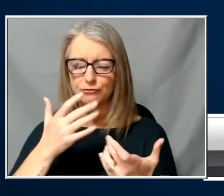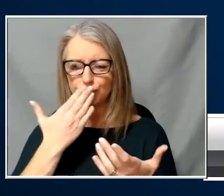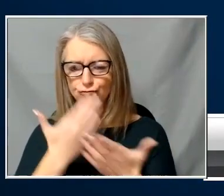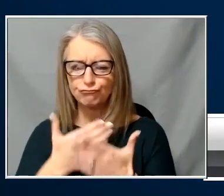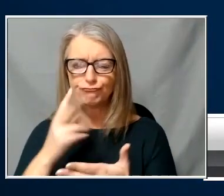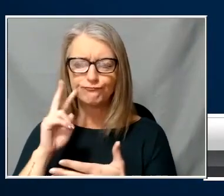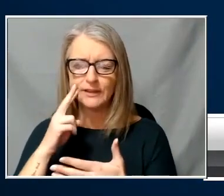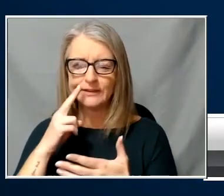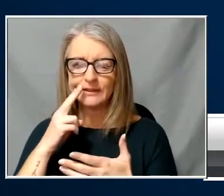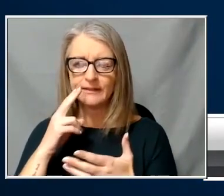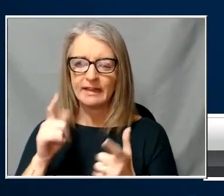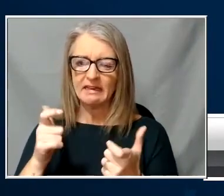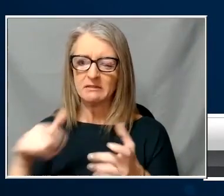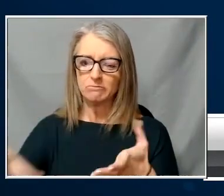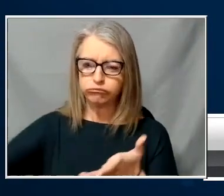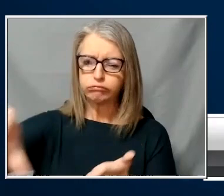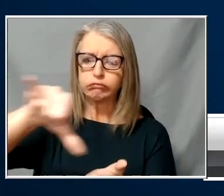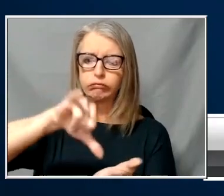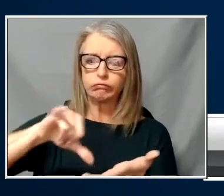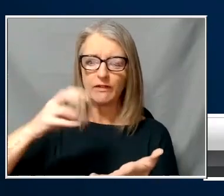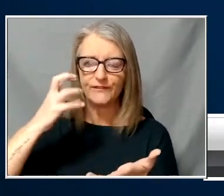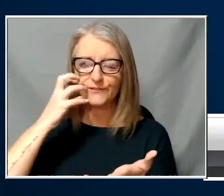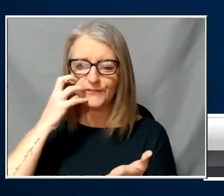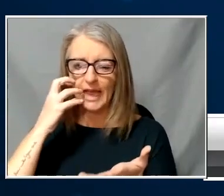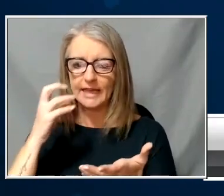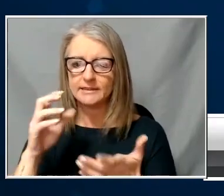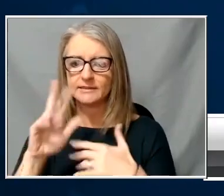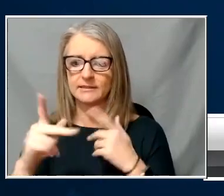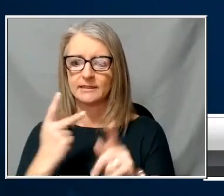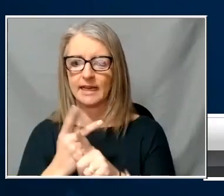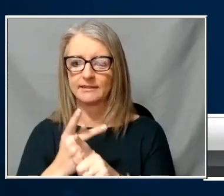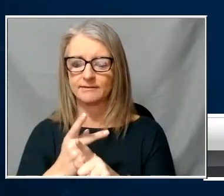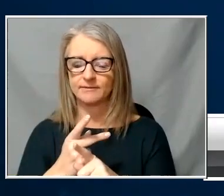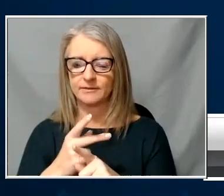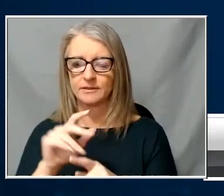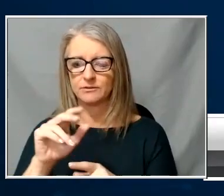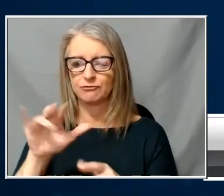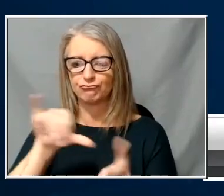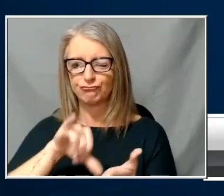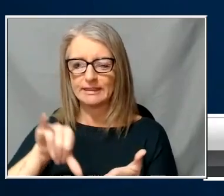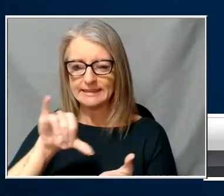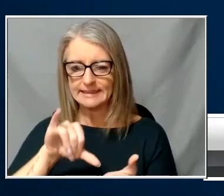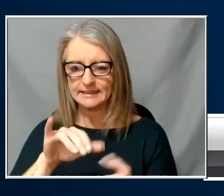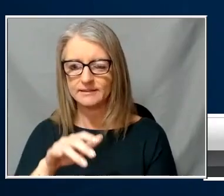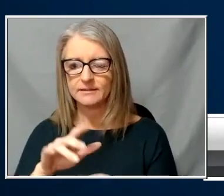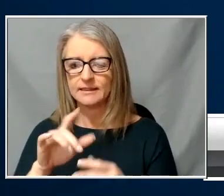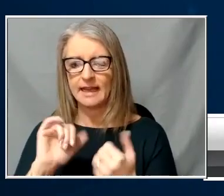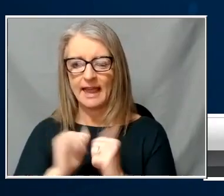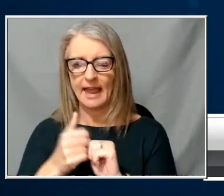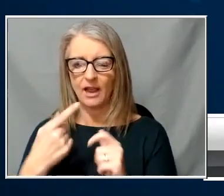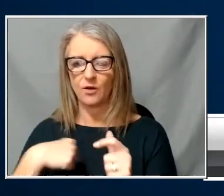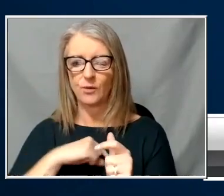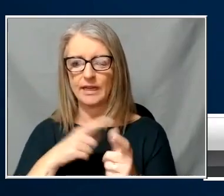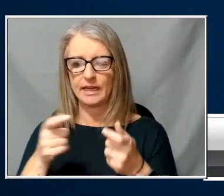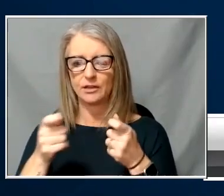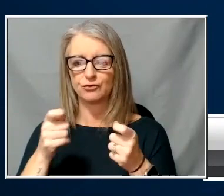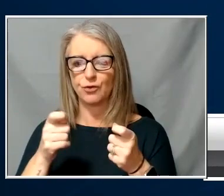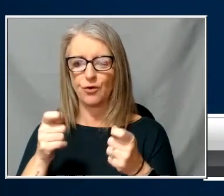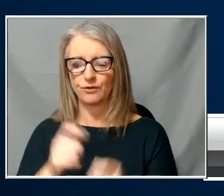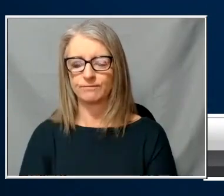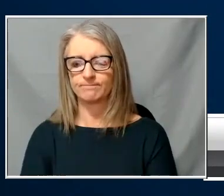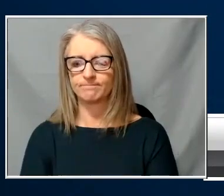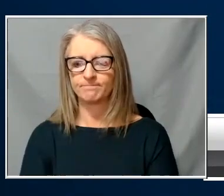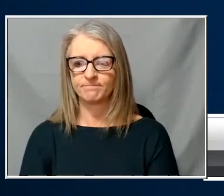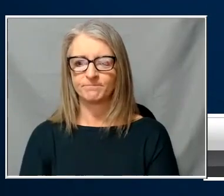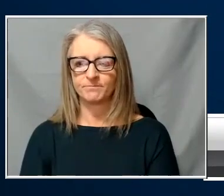then you dump this huge fattening amount of the good stuff, which is the dressing. But here is a way that we can kind of control all that, right?